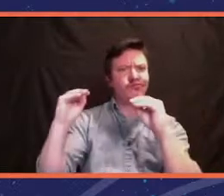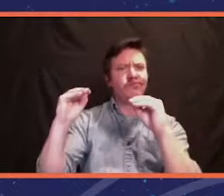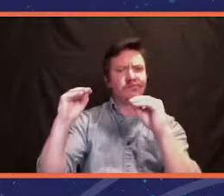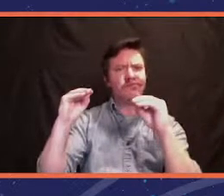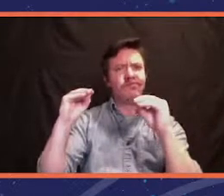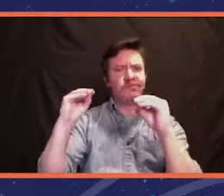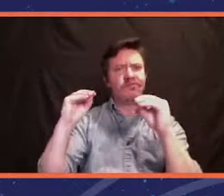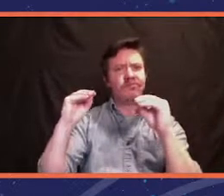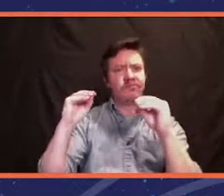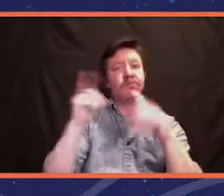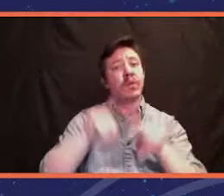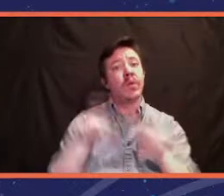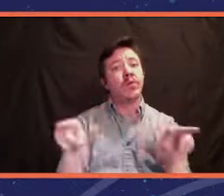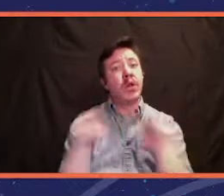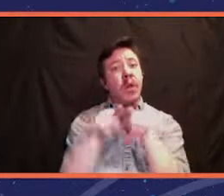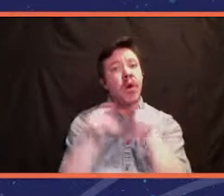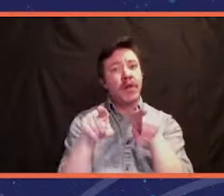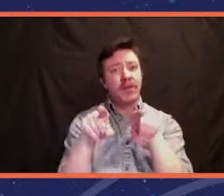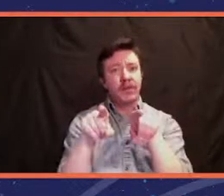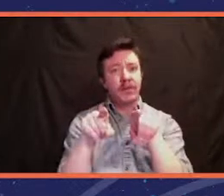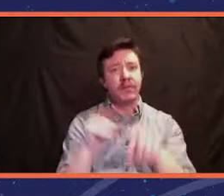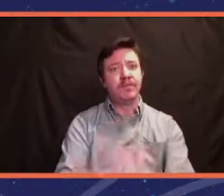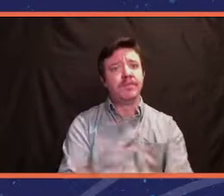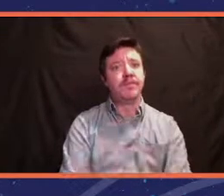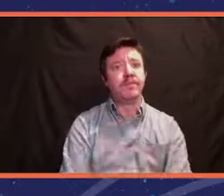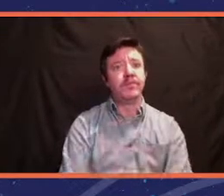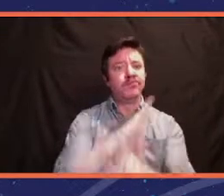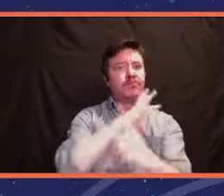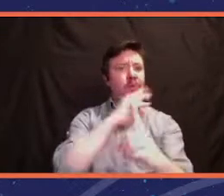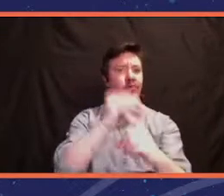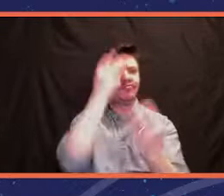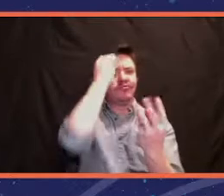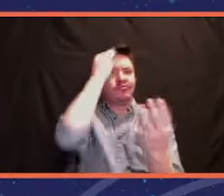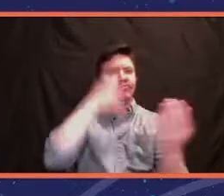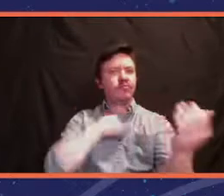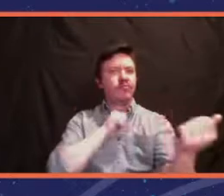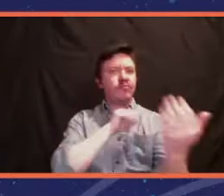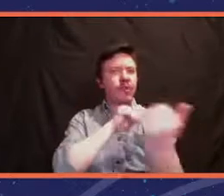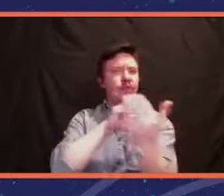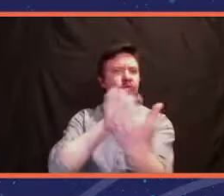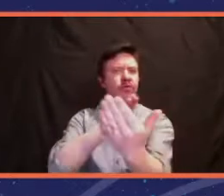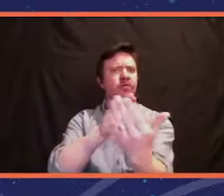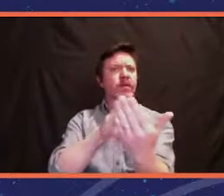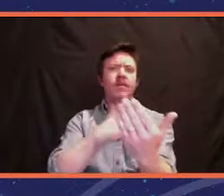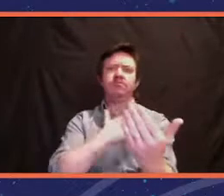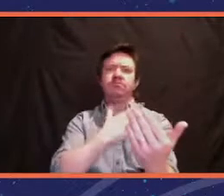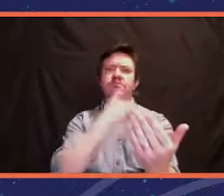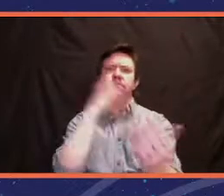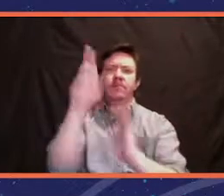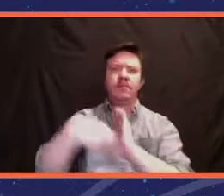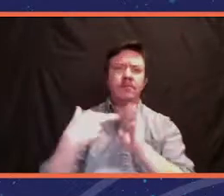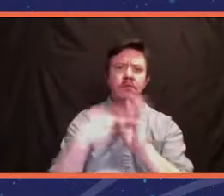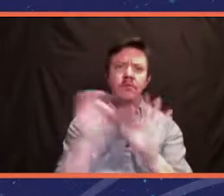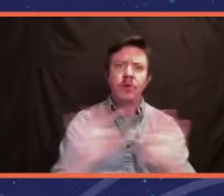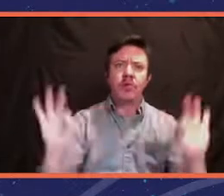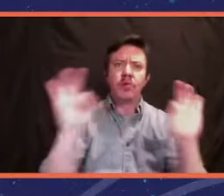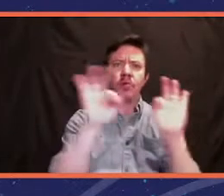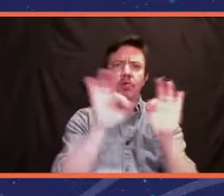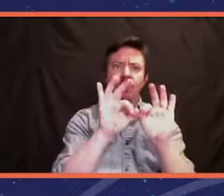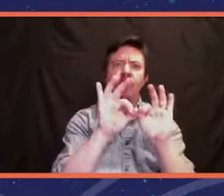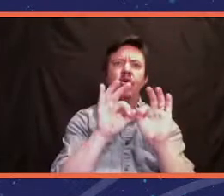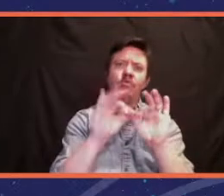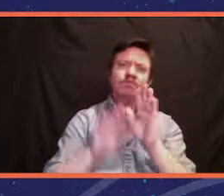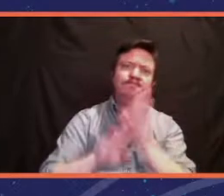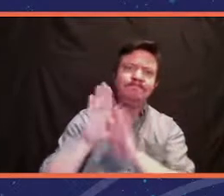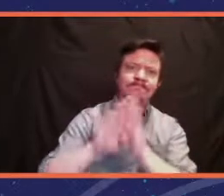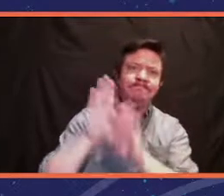also cultural strategy plays a very big role in building movements.